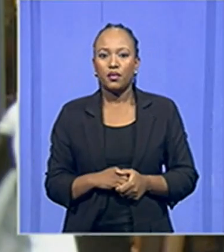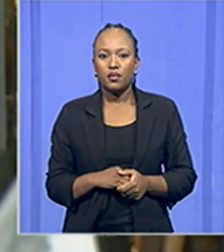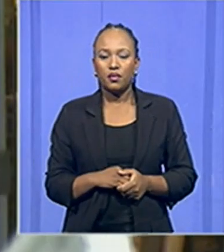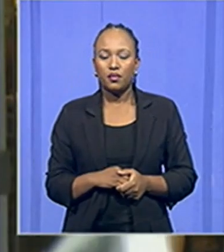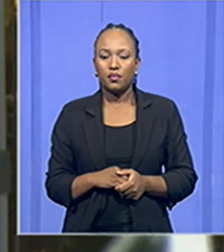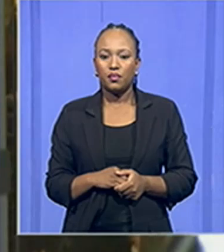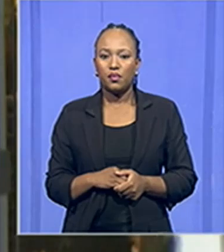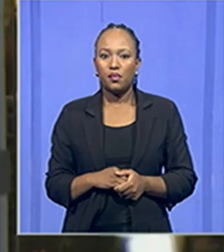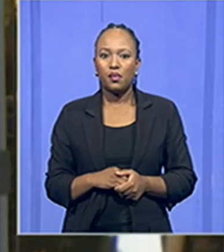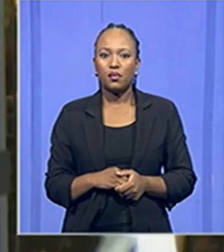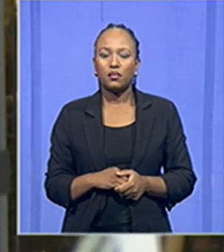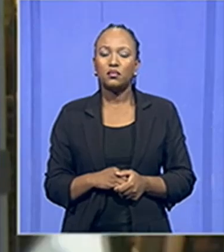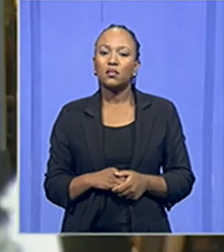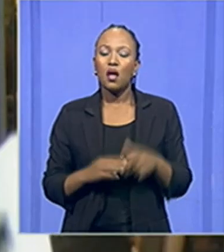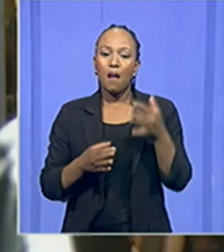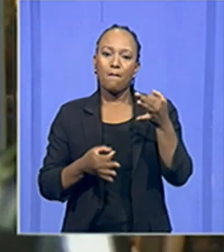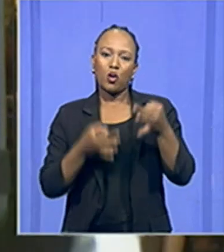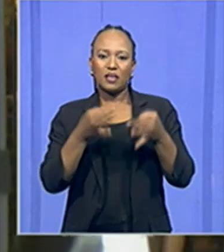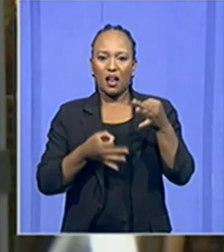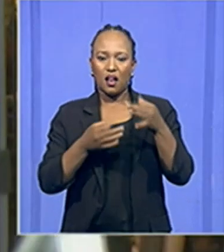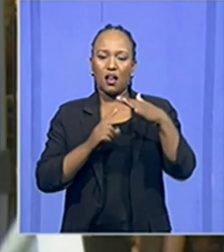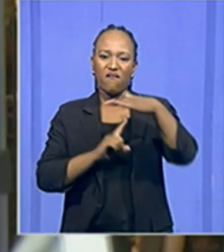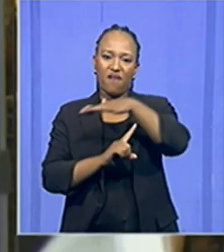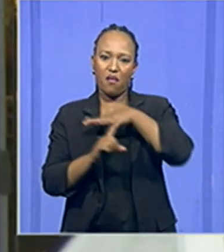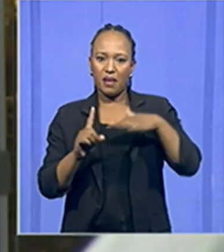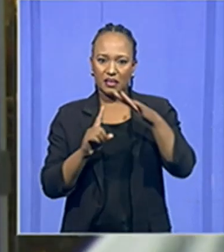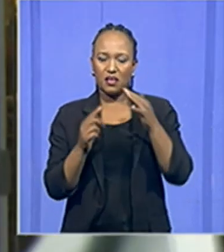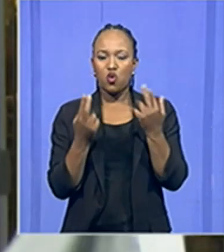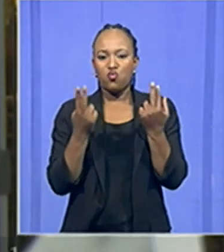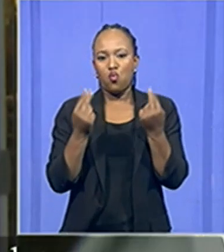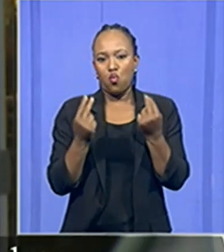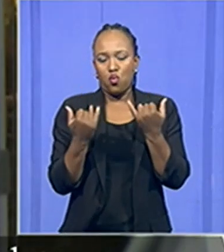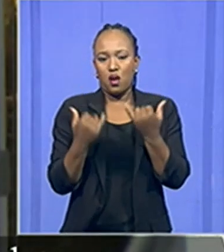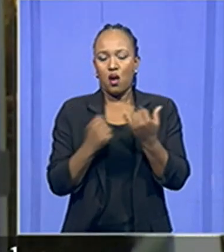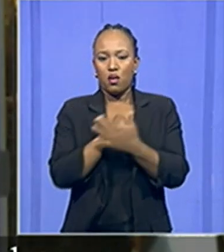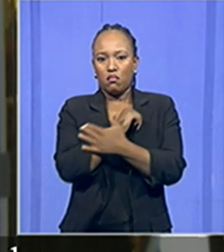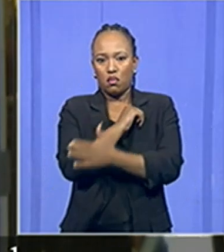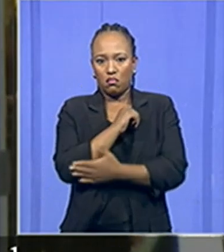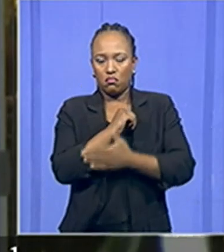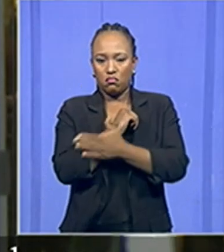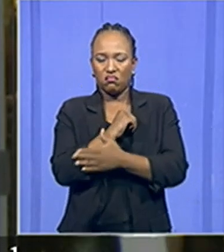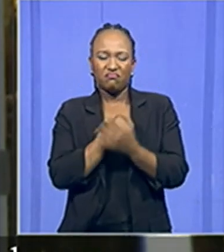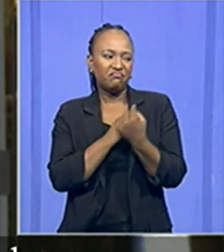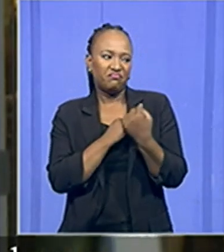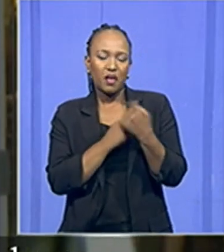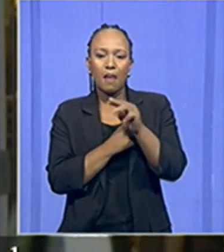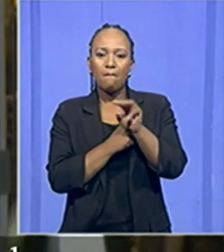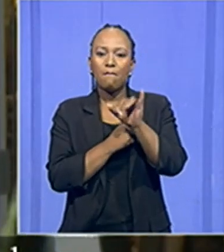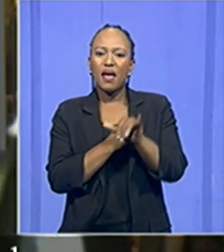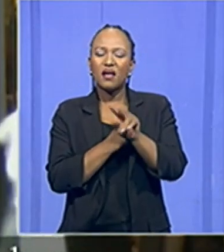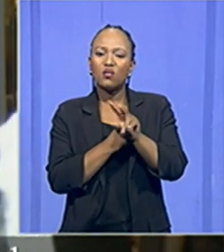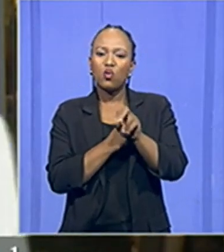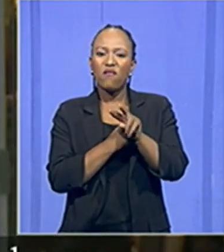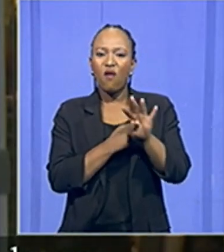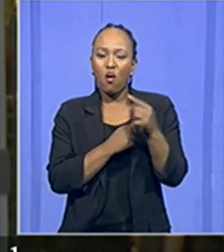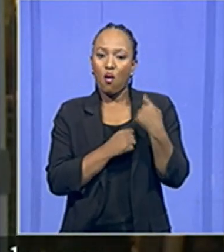There is a new political environment also in our country following the May